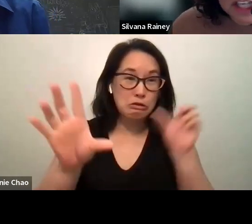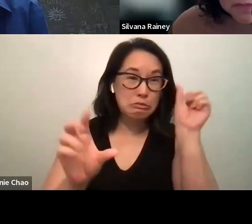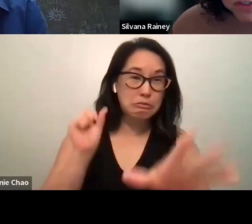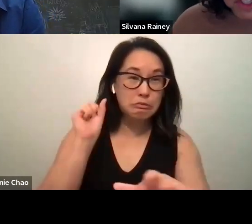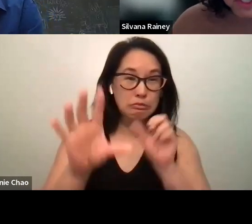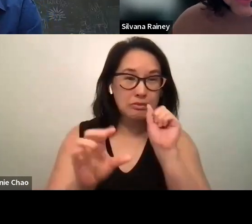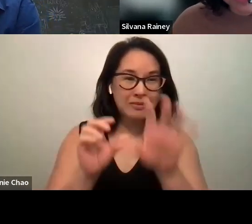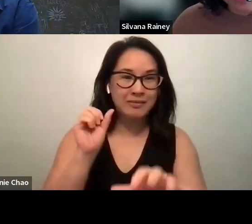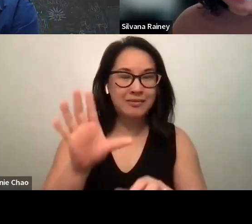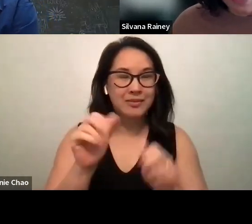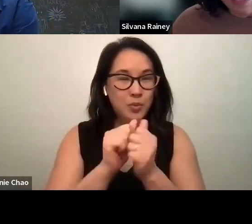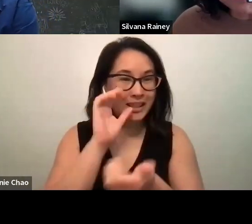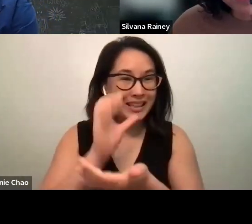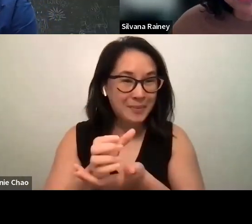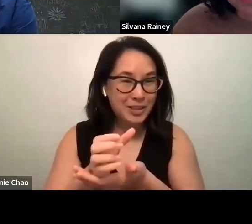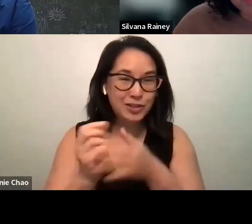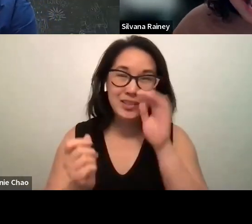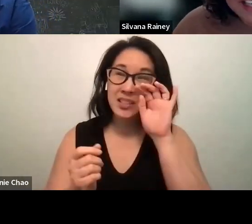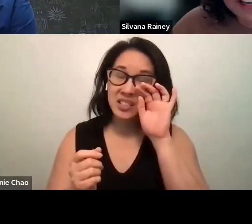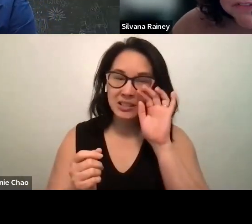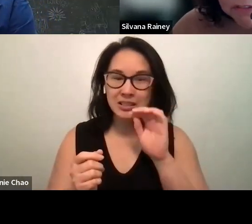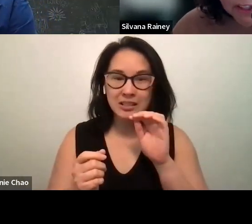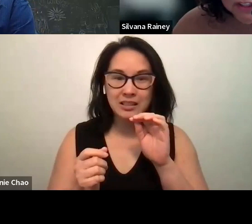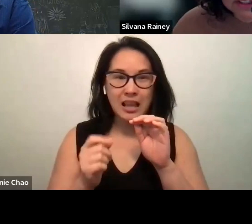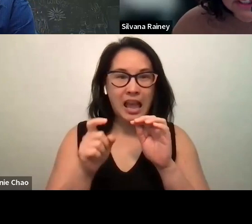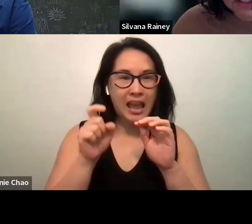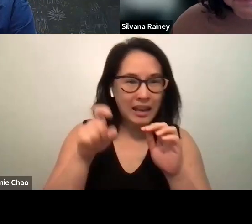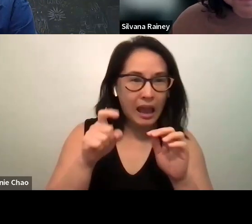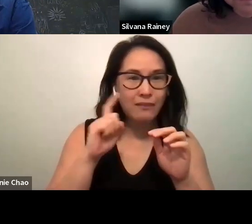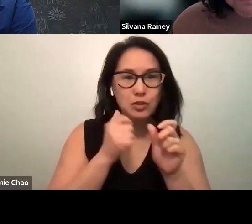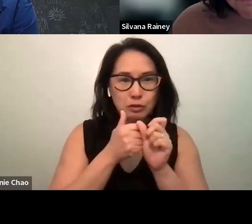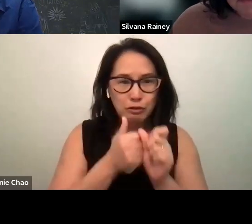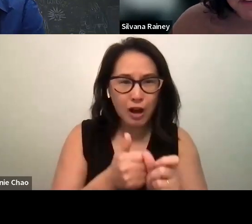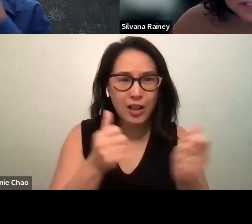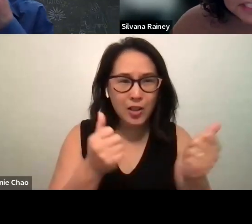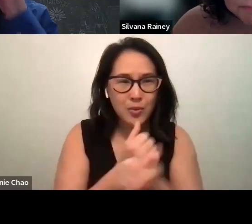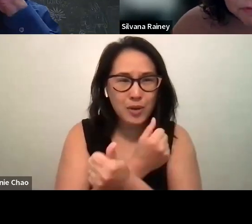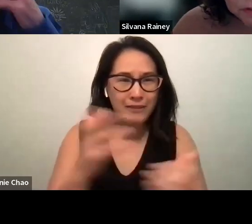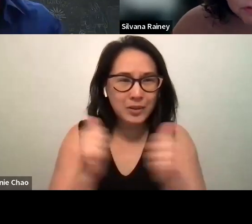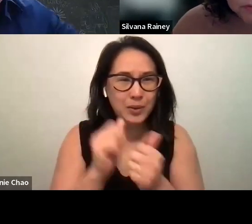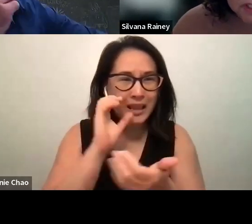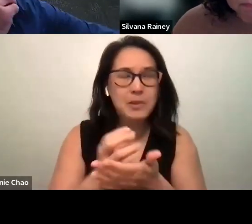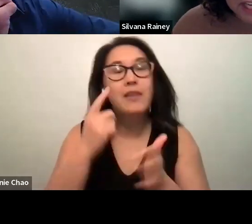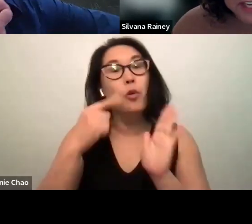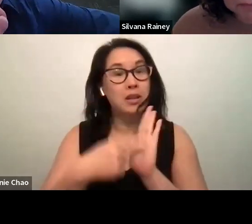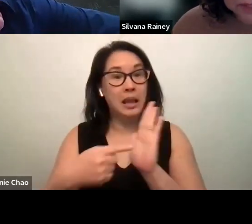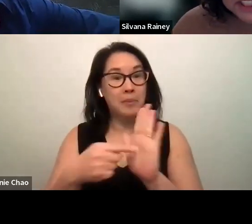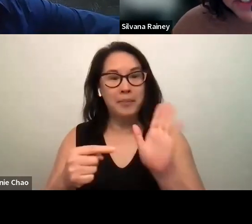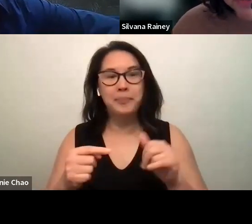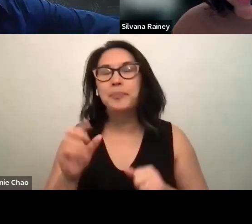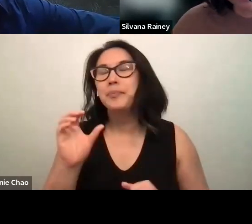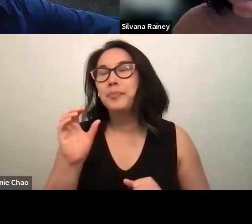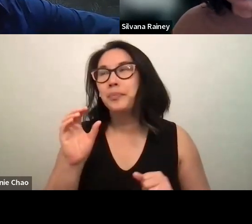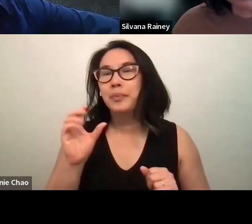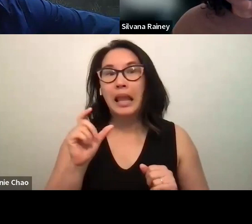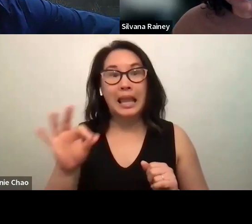with images and having to track everything. For example, if you don't apply a meaning